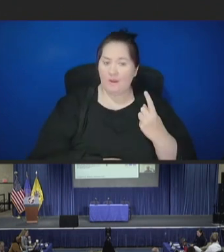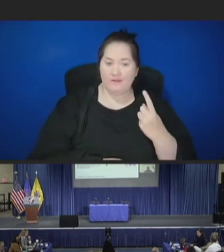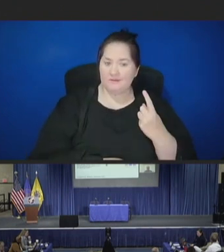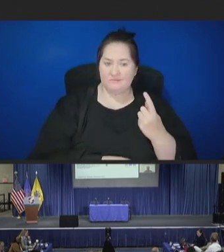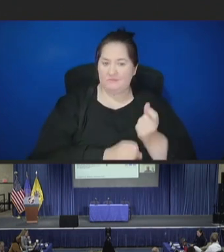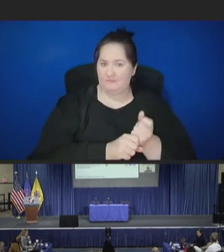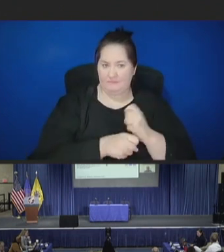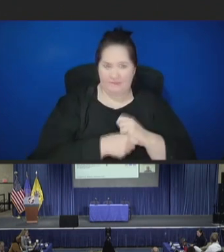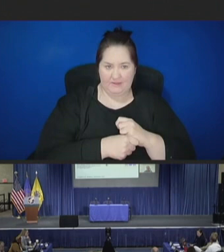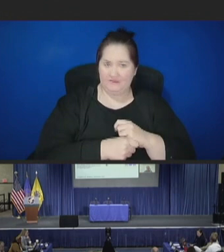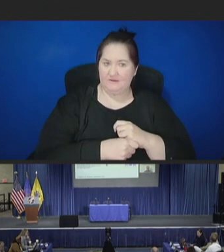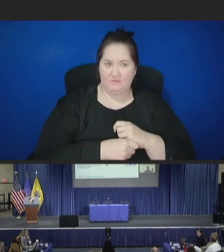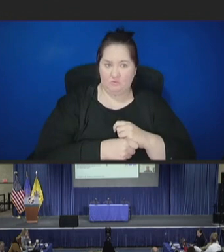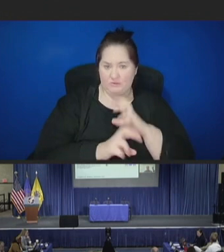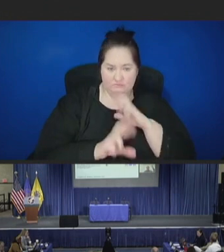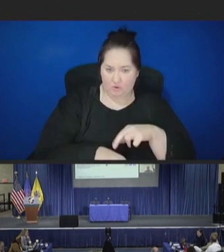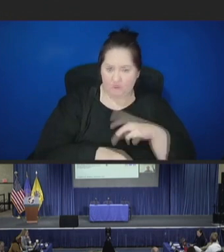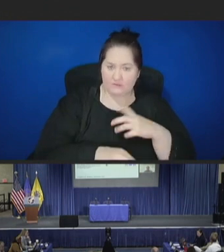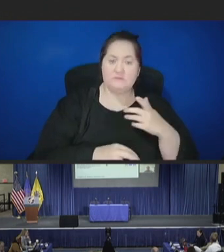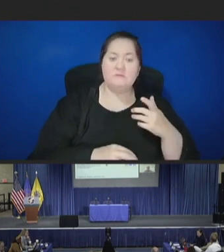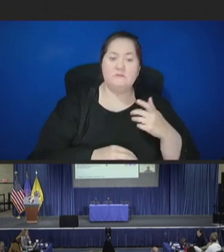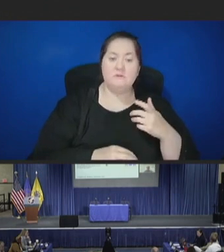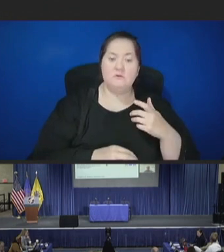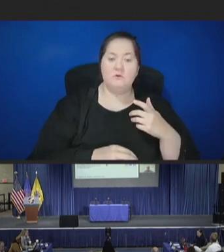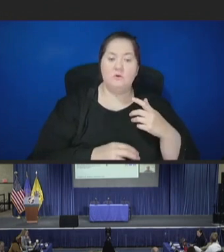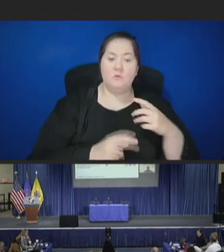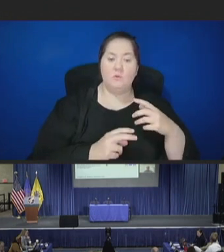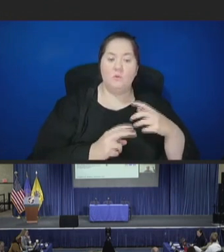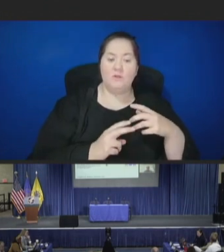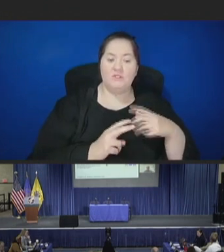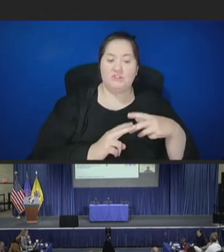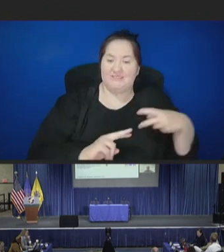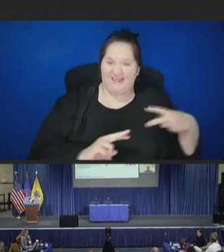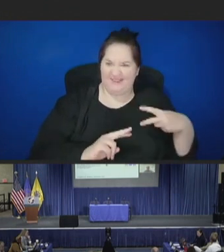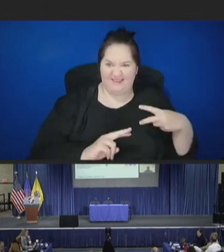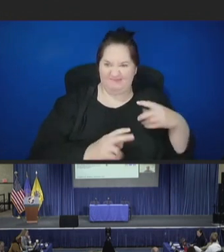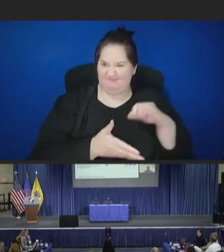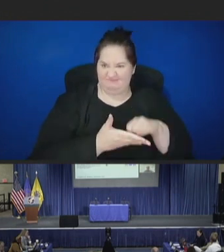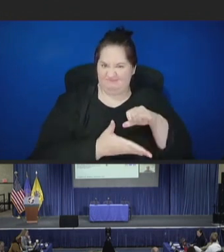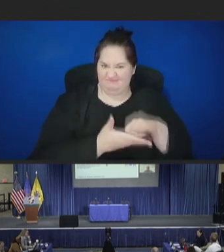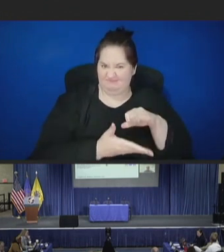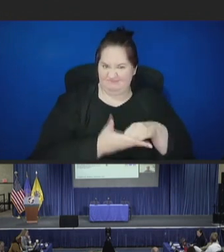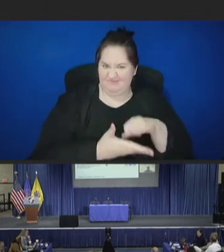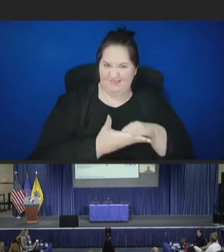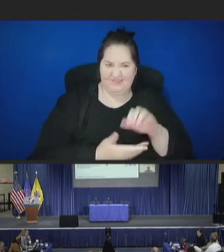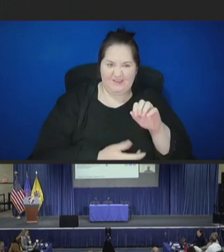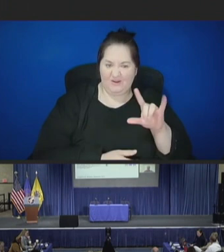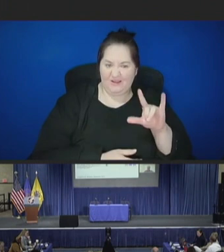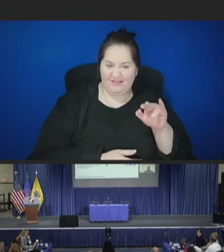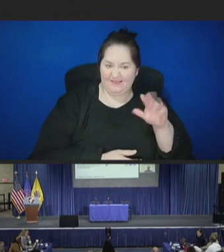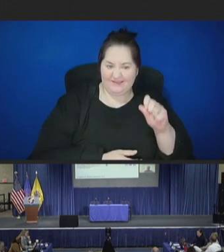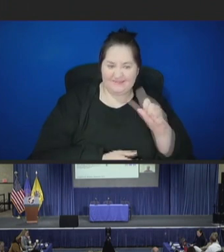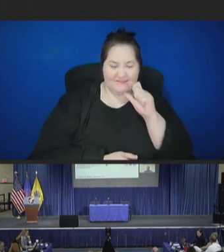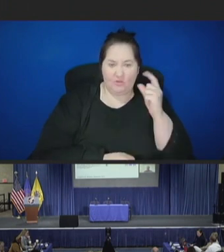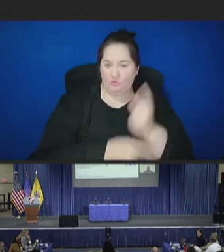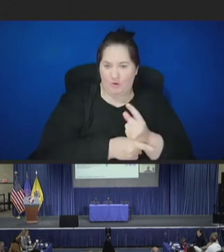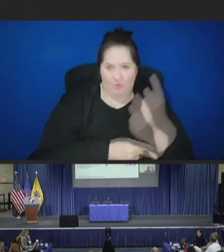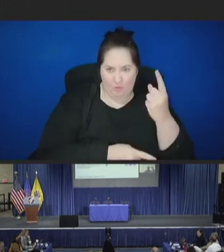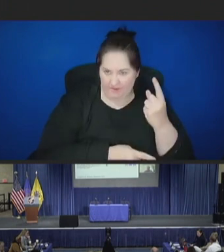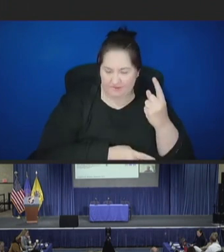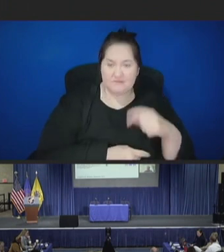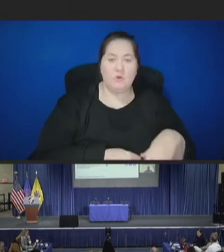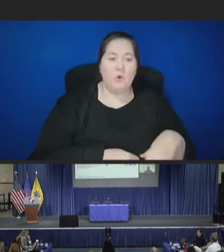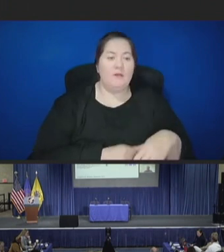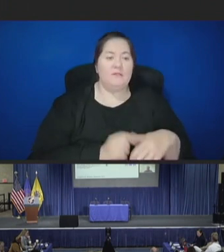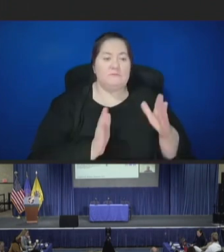make a VRC01 class response actually was genetically incapable. Their VH1/2 alleles were not the right alleles. And a small